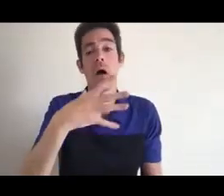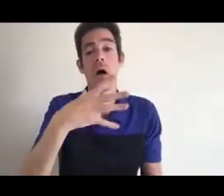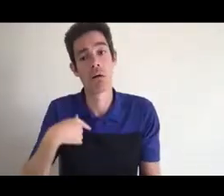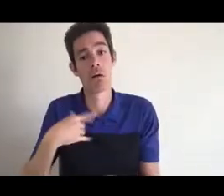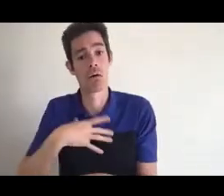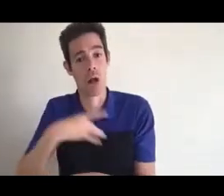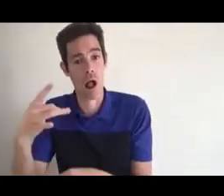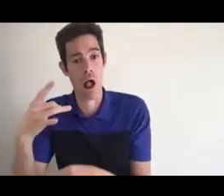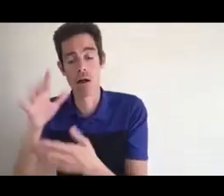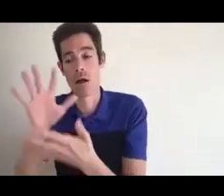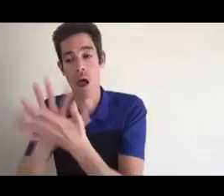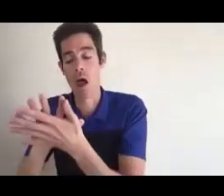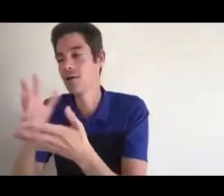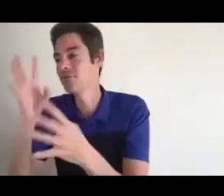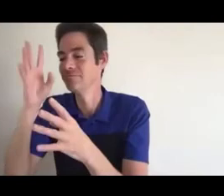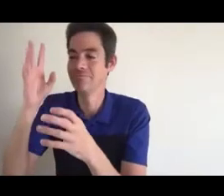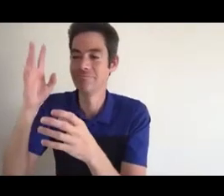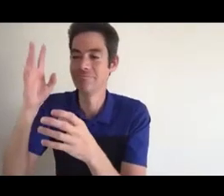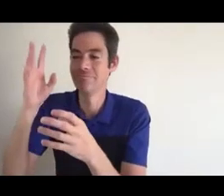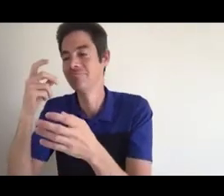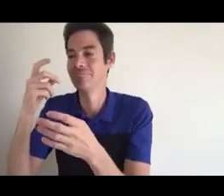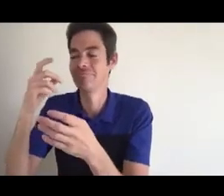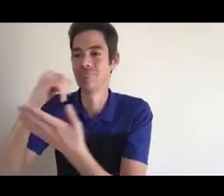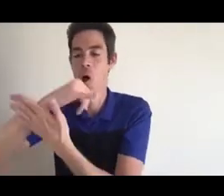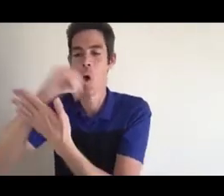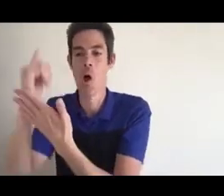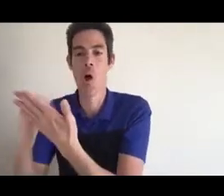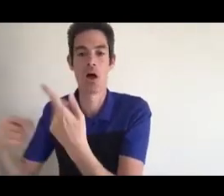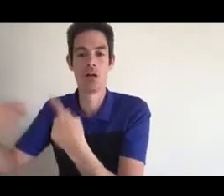letter signs, and I also like